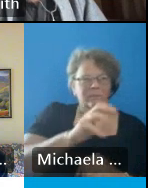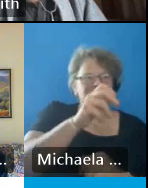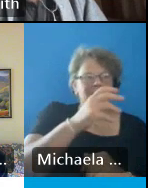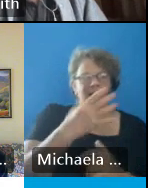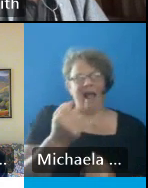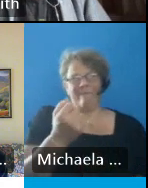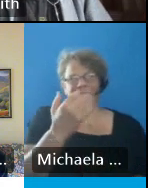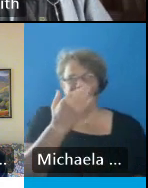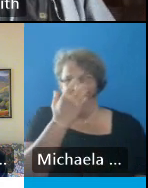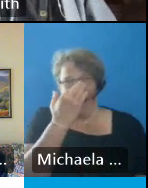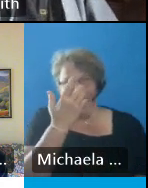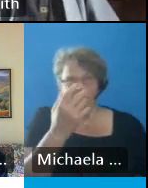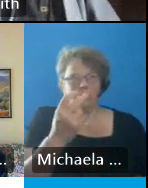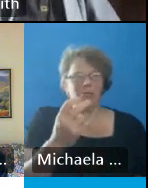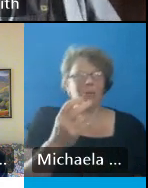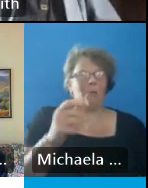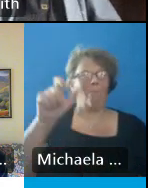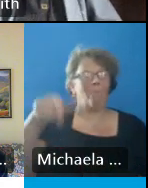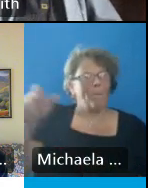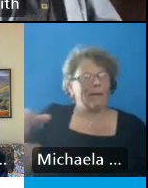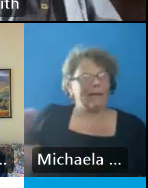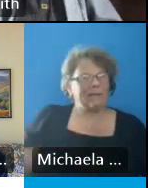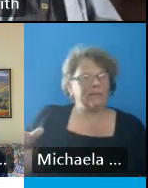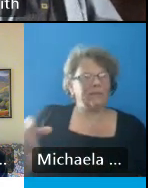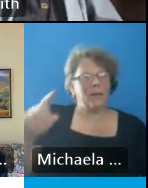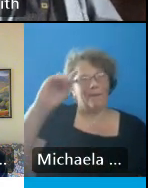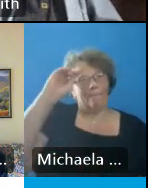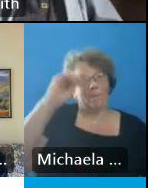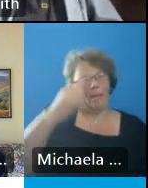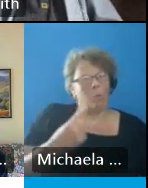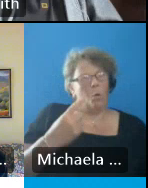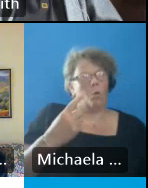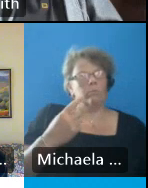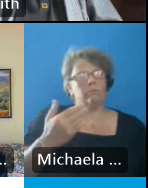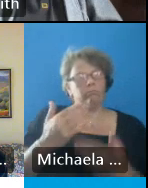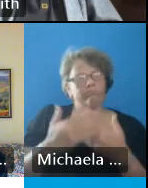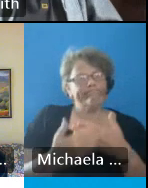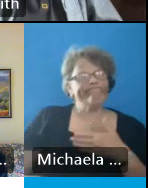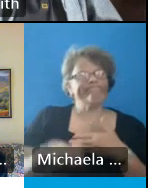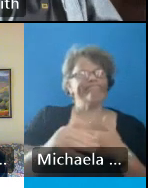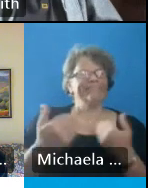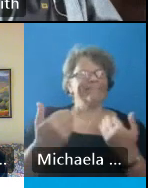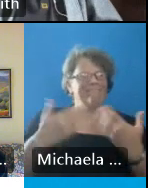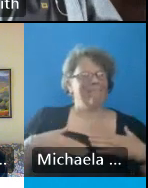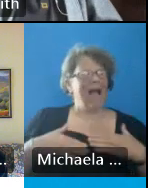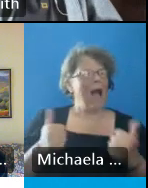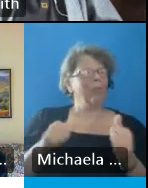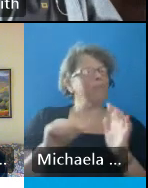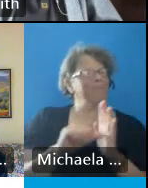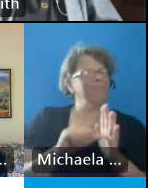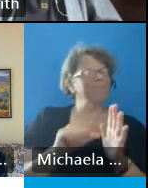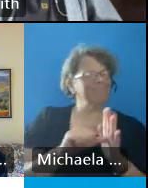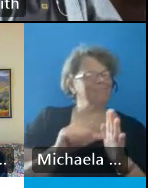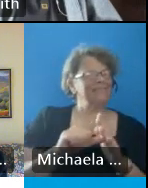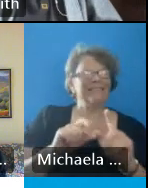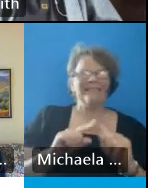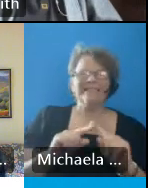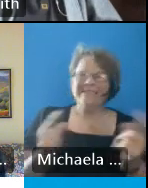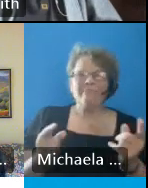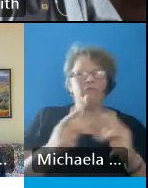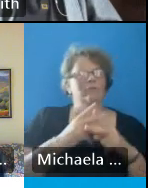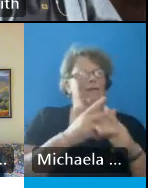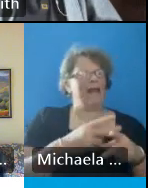aging population. We also have people with more long-term conditions and people who need different types of care at different